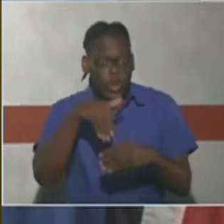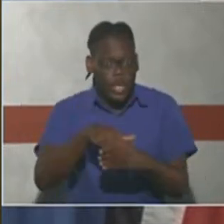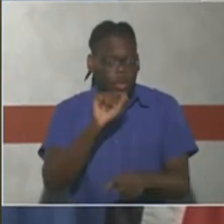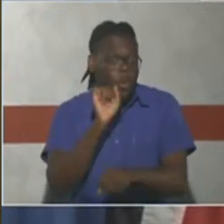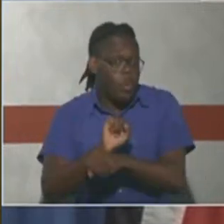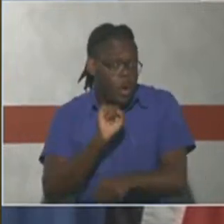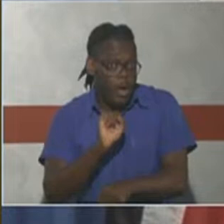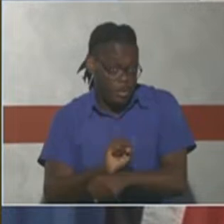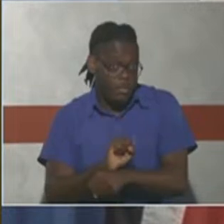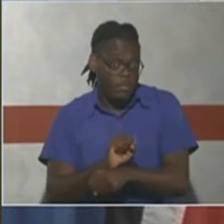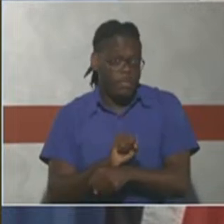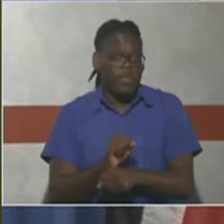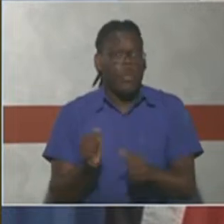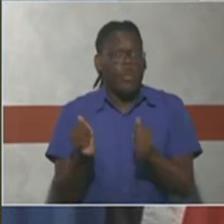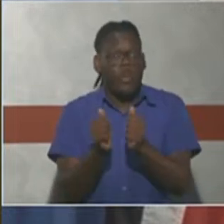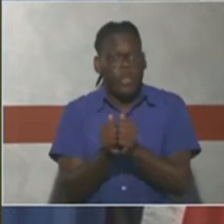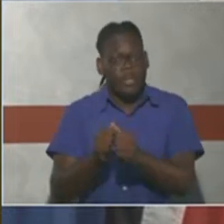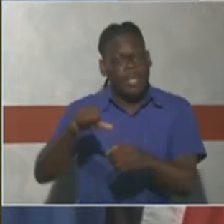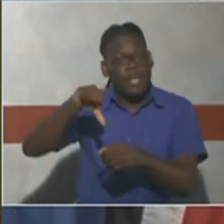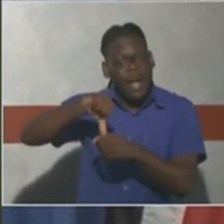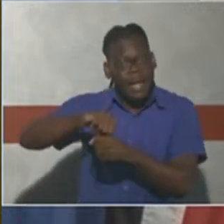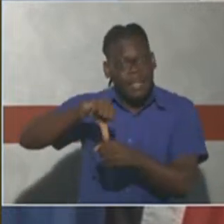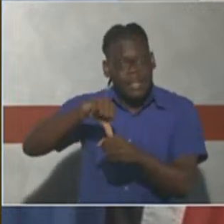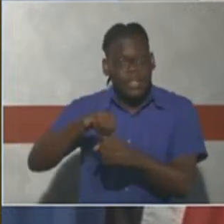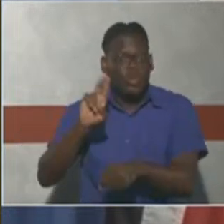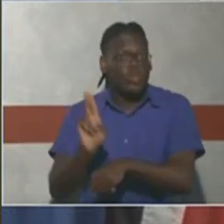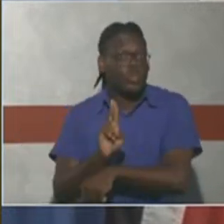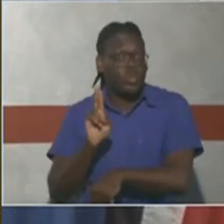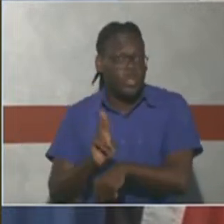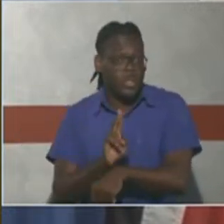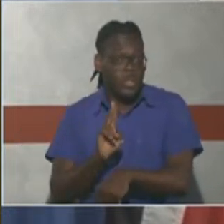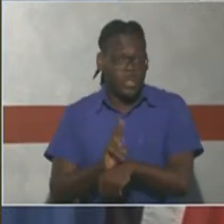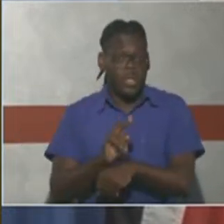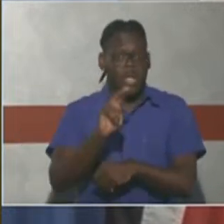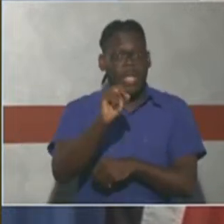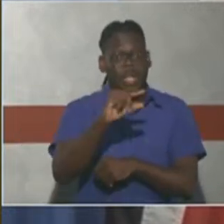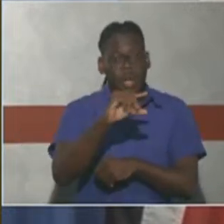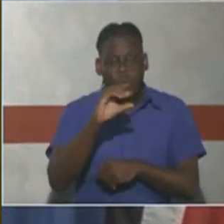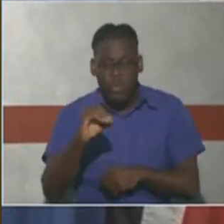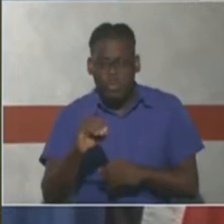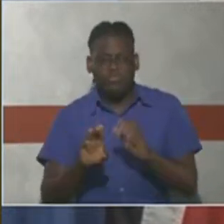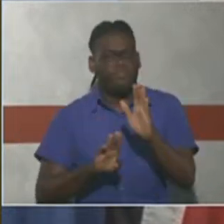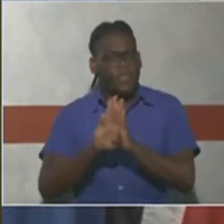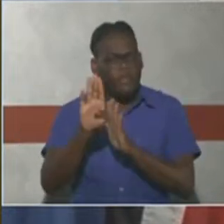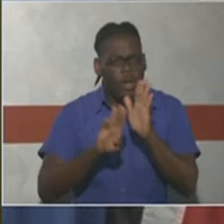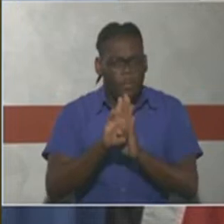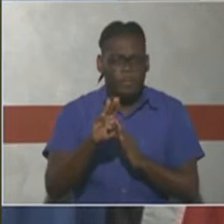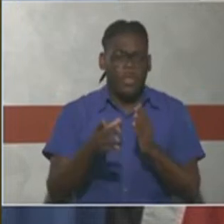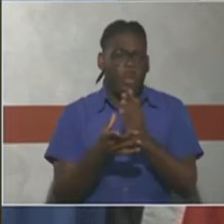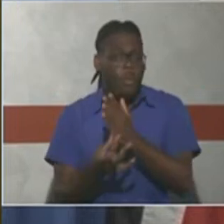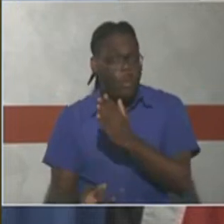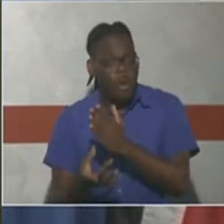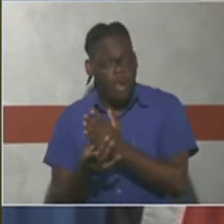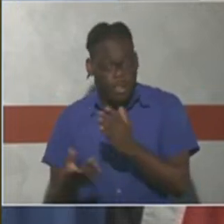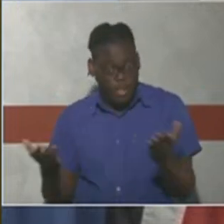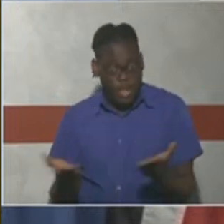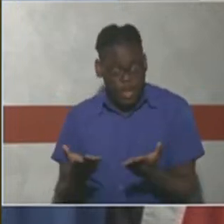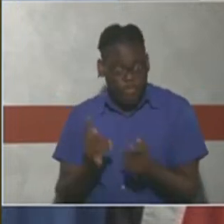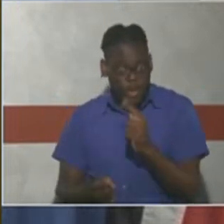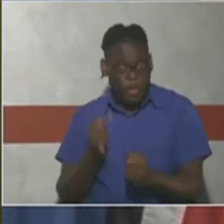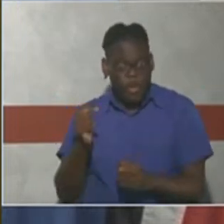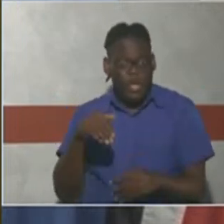of LNG and the petrochemical industry in Trinidad will benefit CARICOM and CARIFORUM